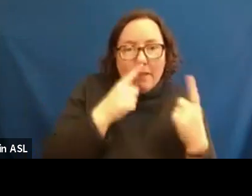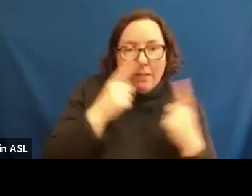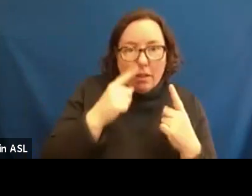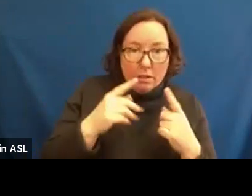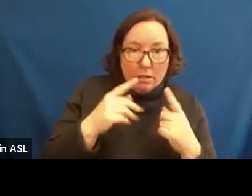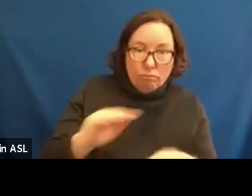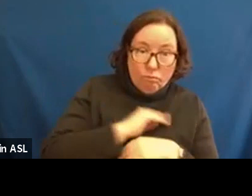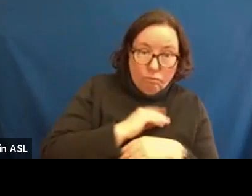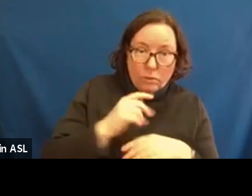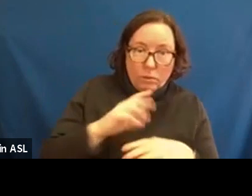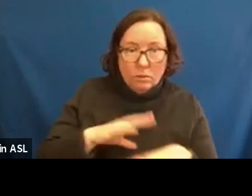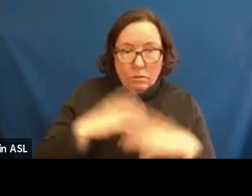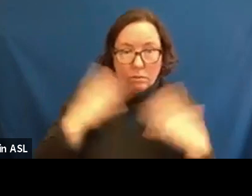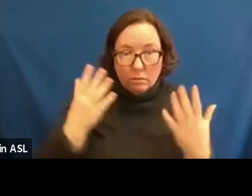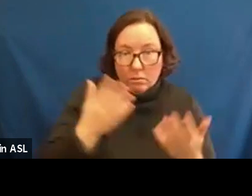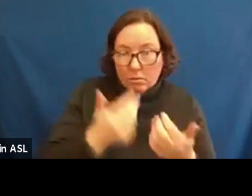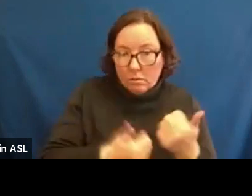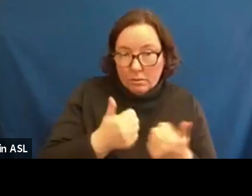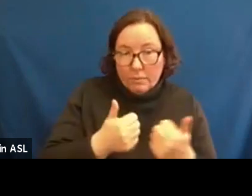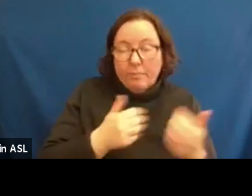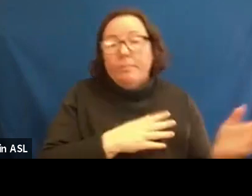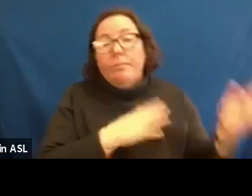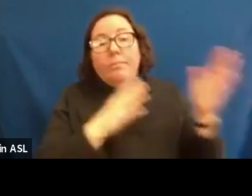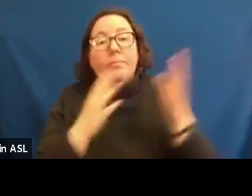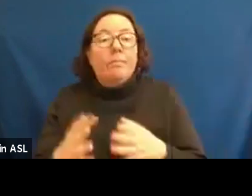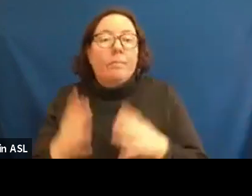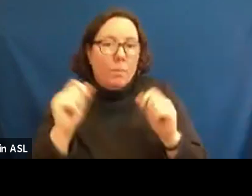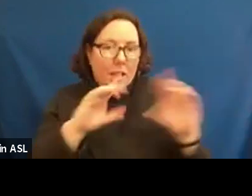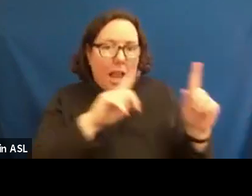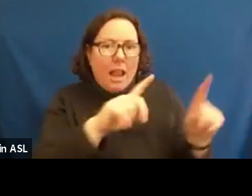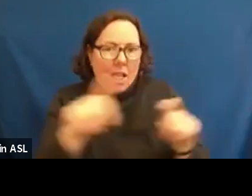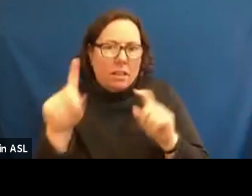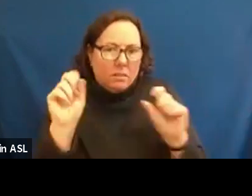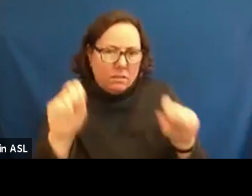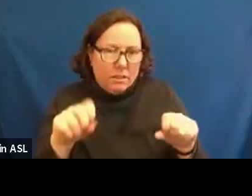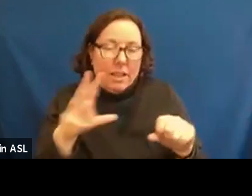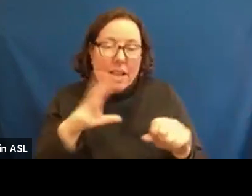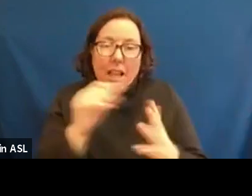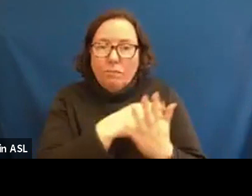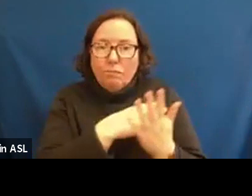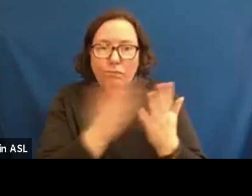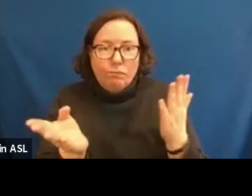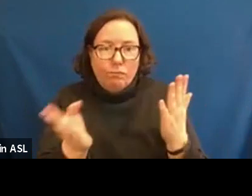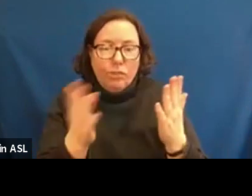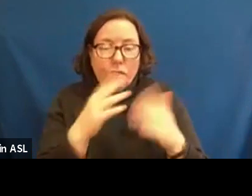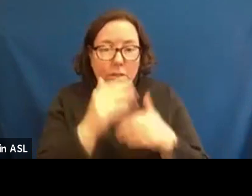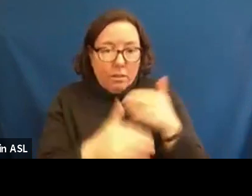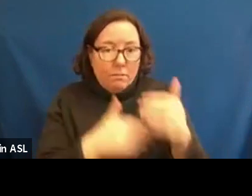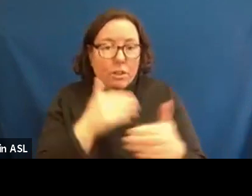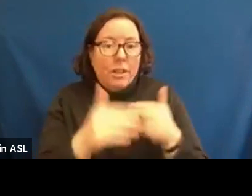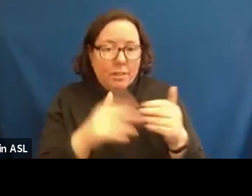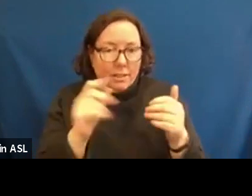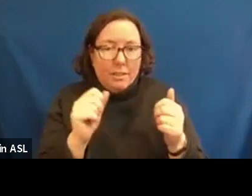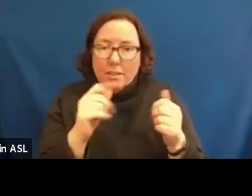information. We will also have the opportunity throughout this process. We are thrilled